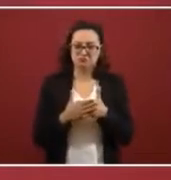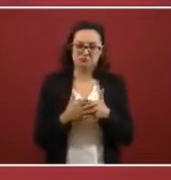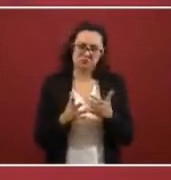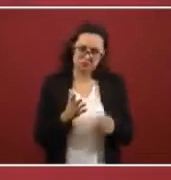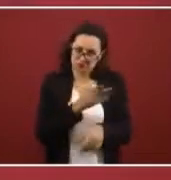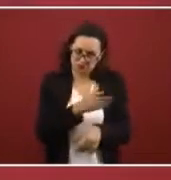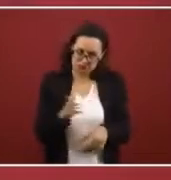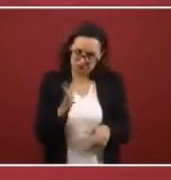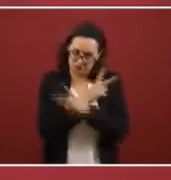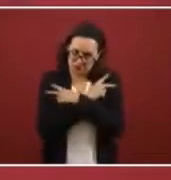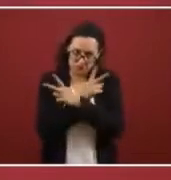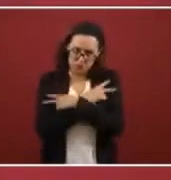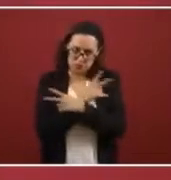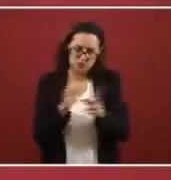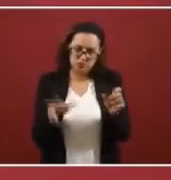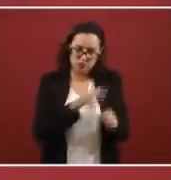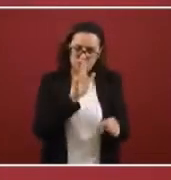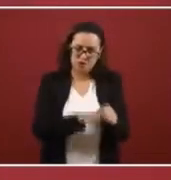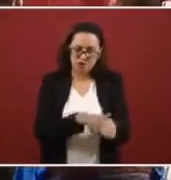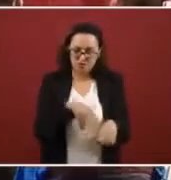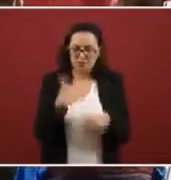oficiales, of officials,